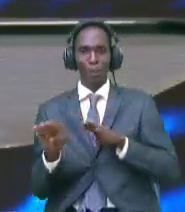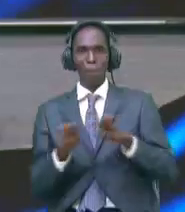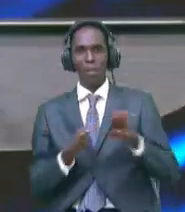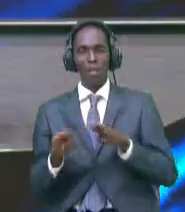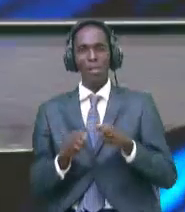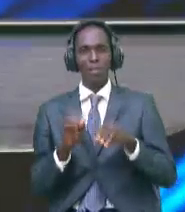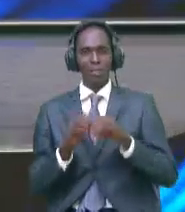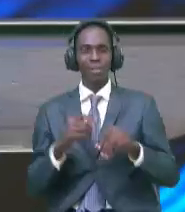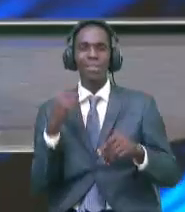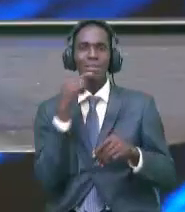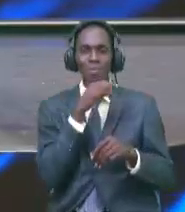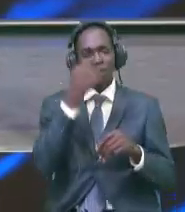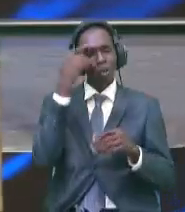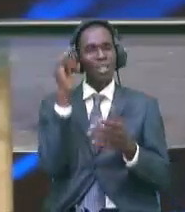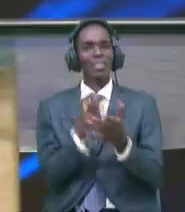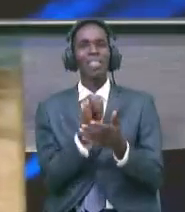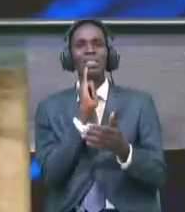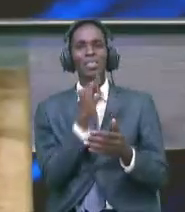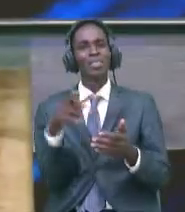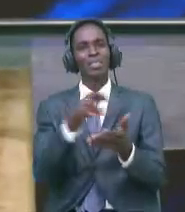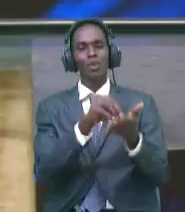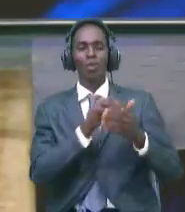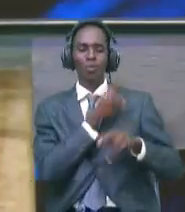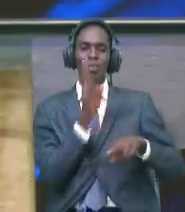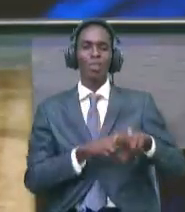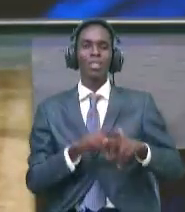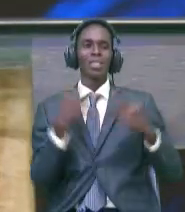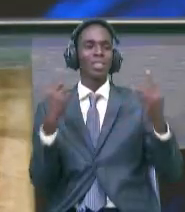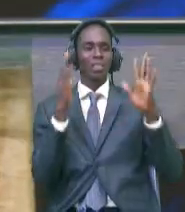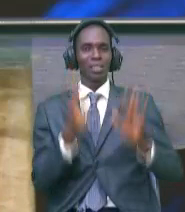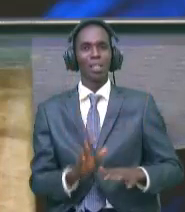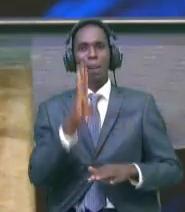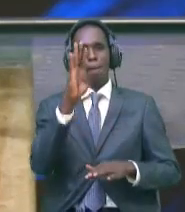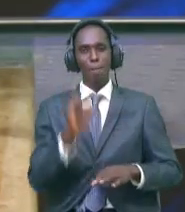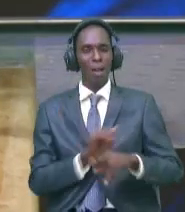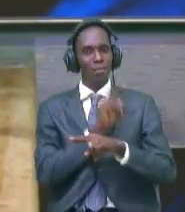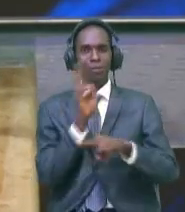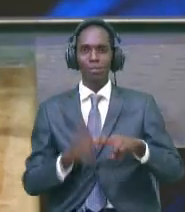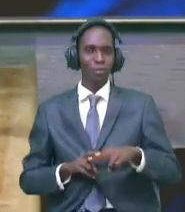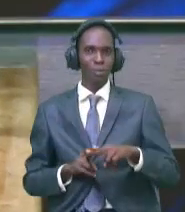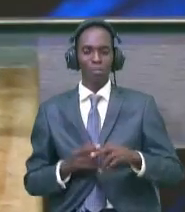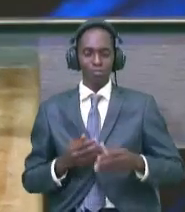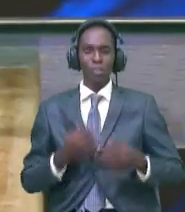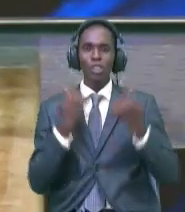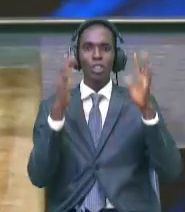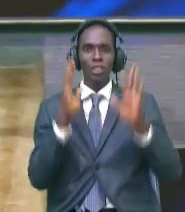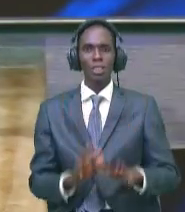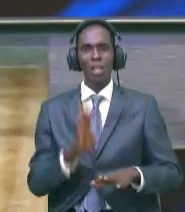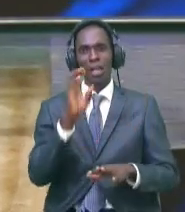that is the nature. They were sinners by nature, were sinners by birth,